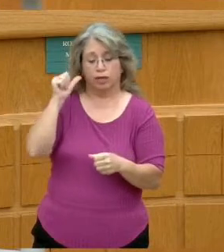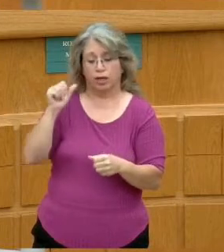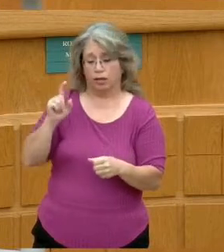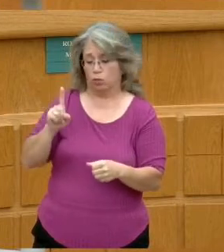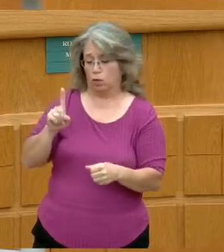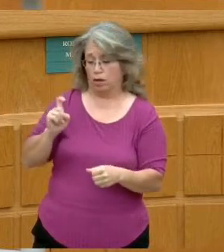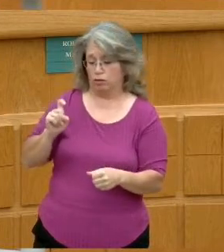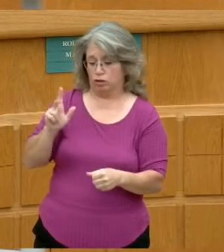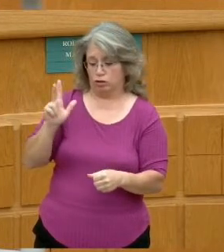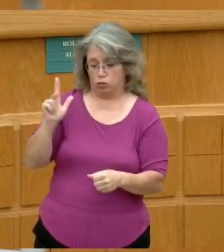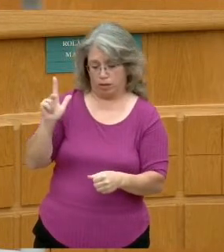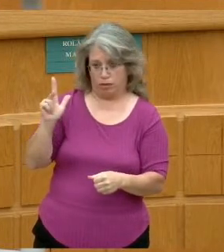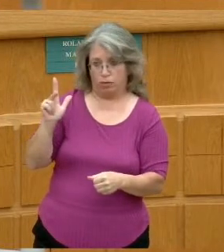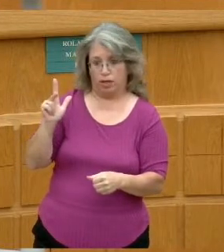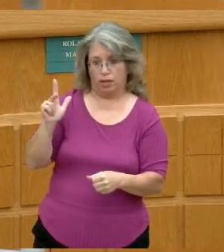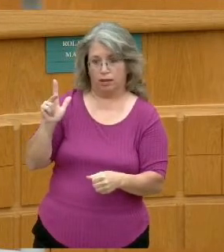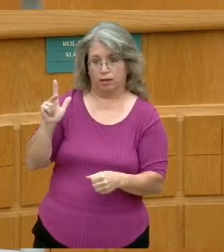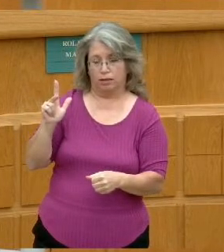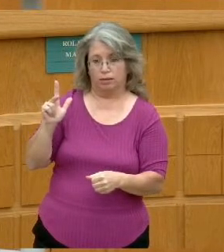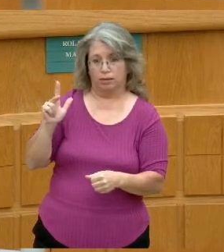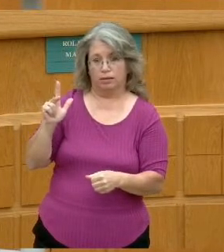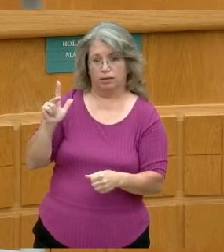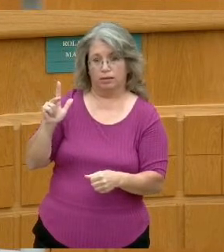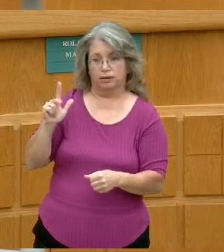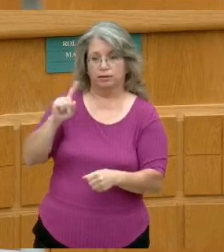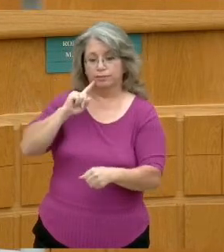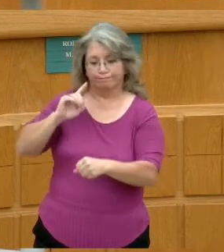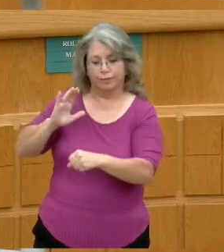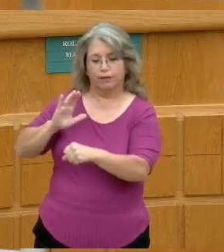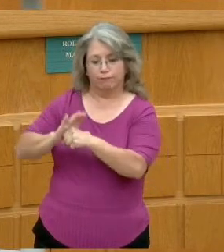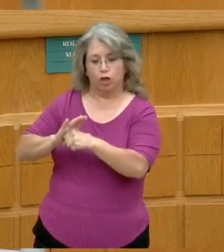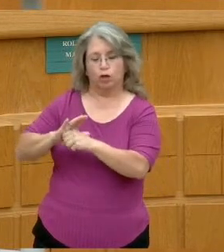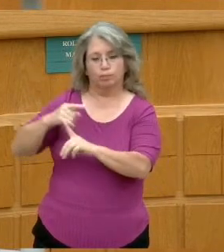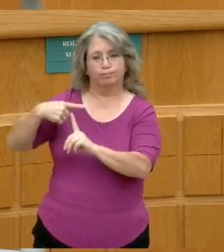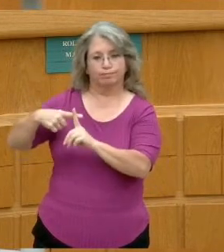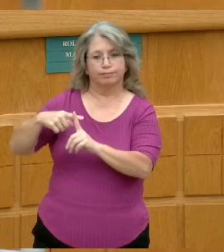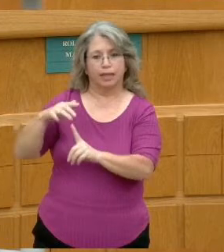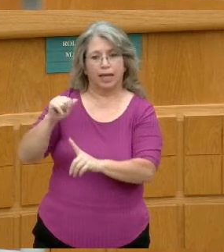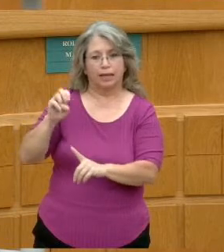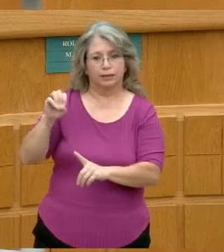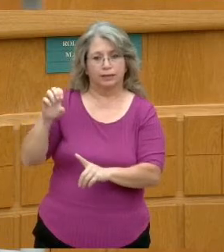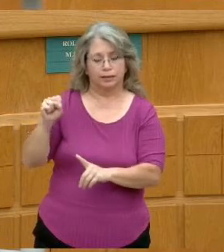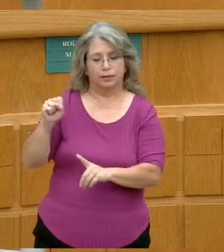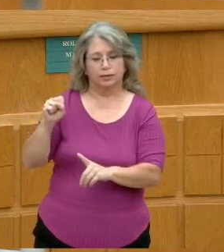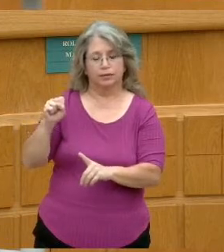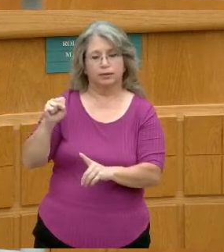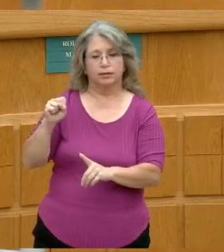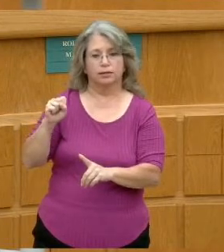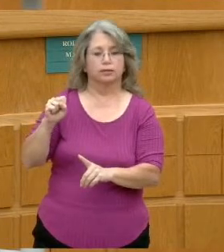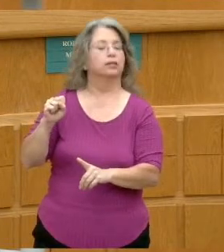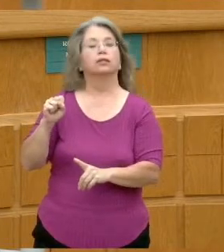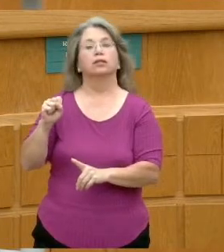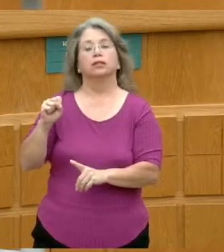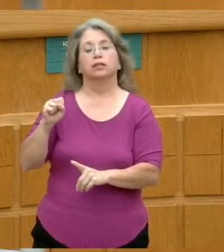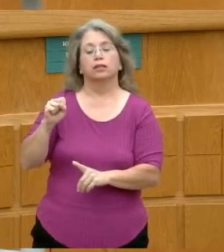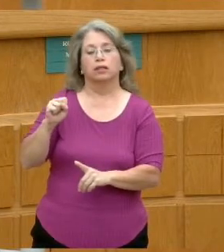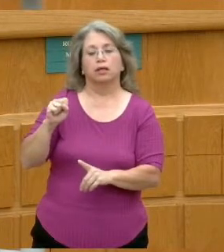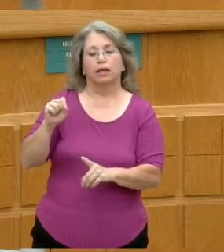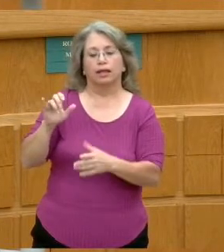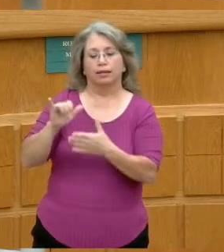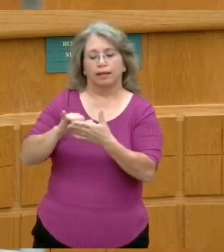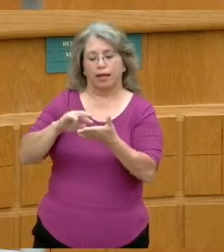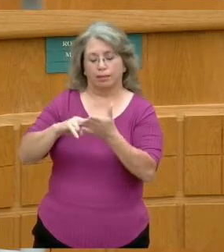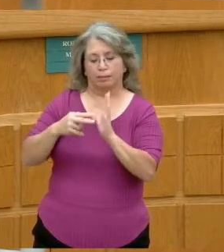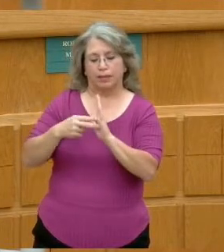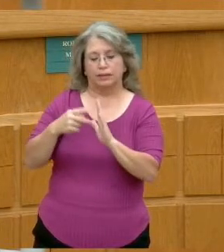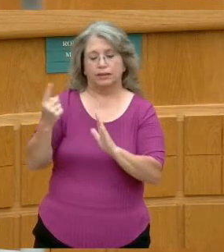123 cases. This is both confirmed cases that has somebody that still has the virus, as well as